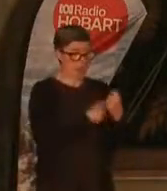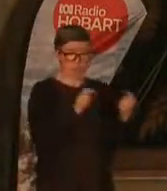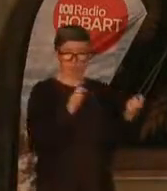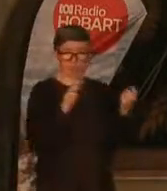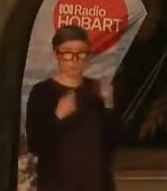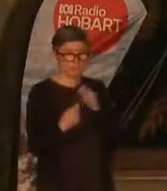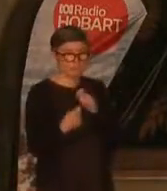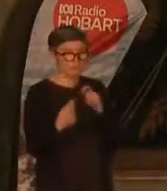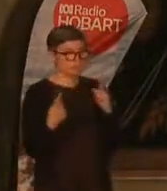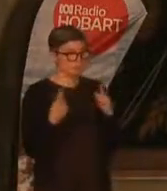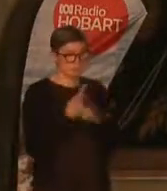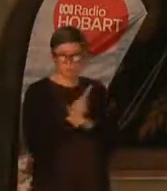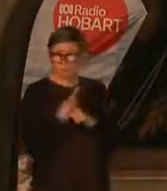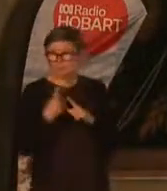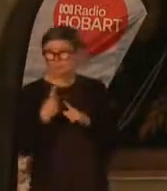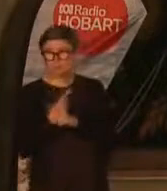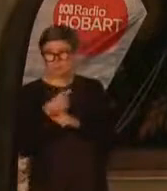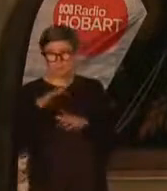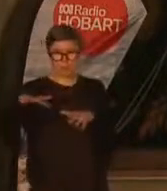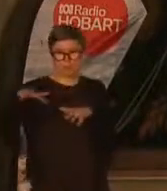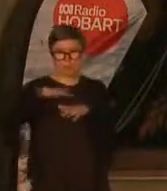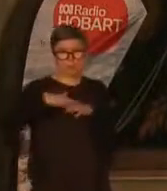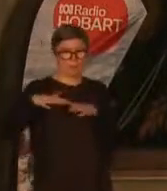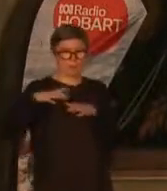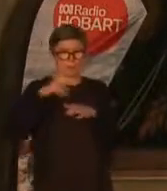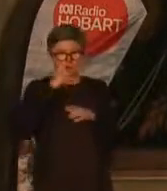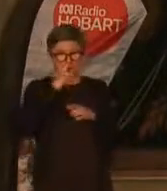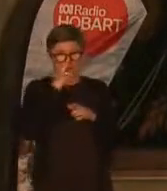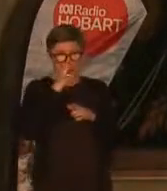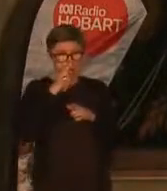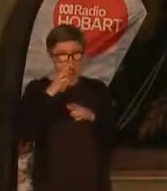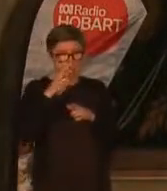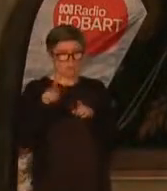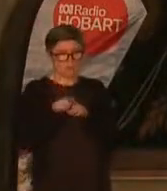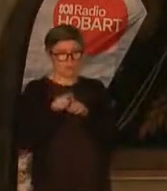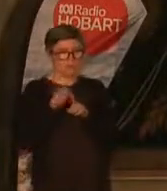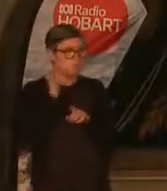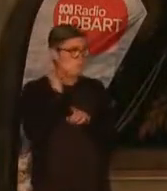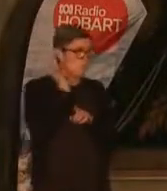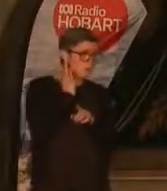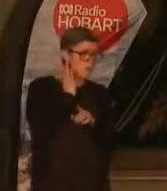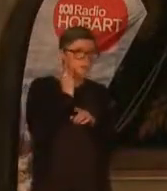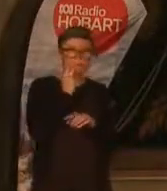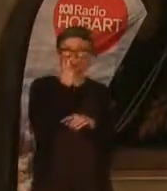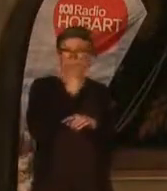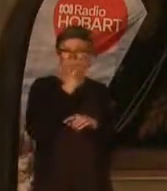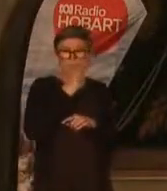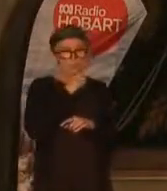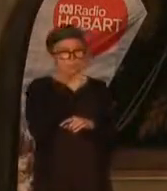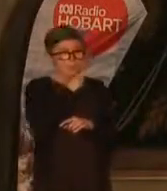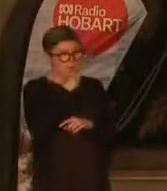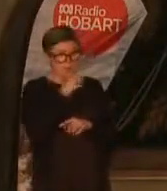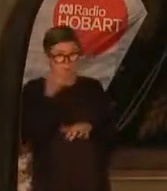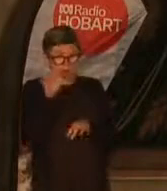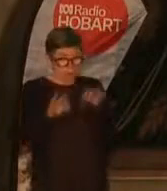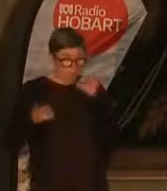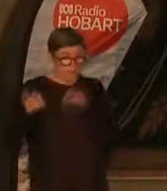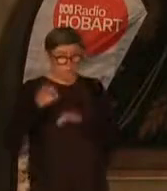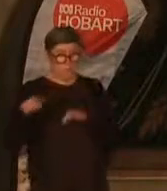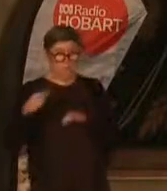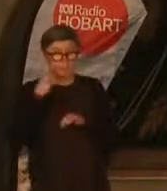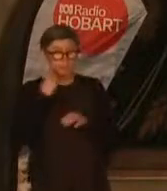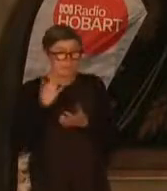were moving, and they were grimly, as white male, older scientists in the standards, trying to